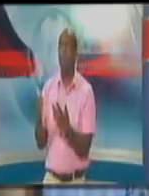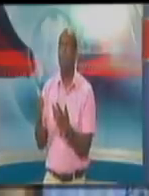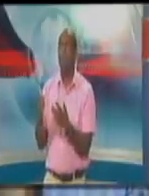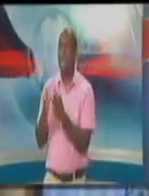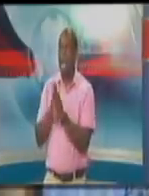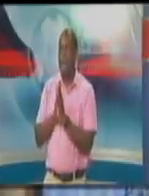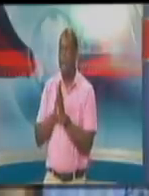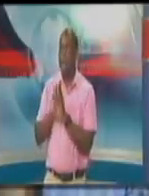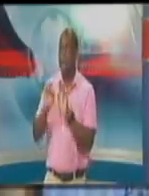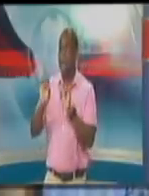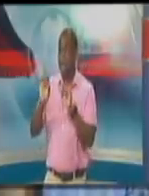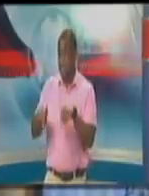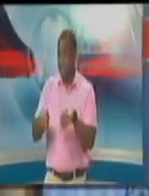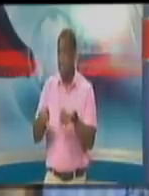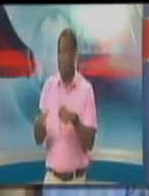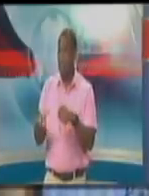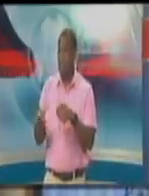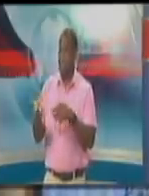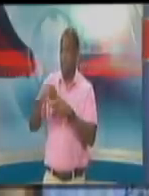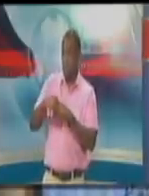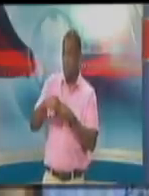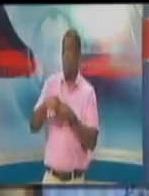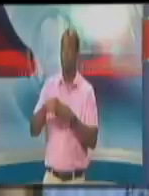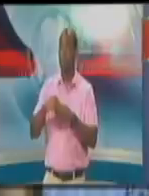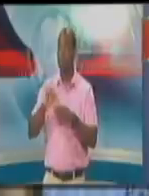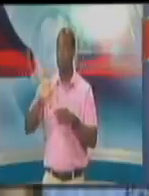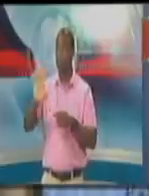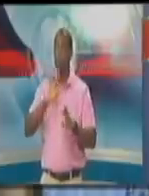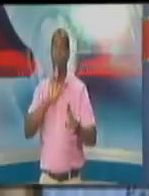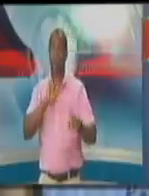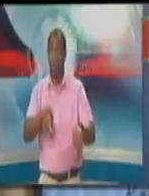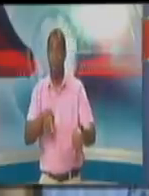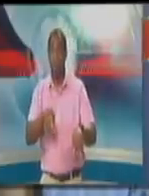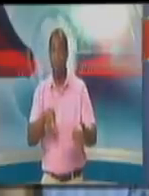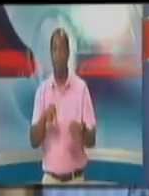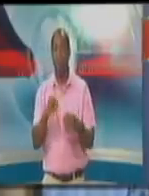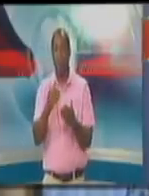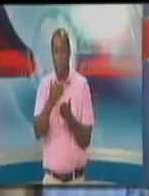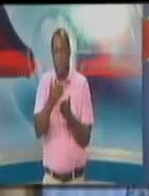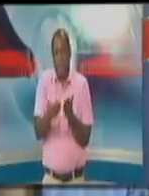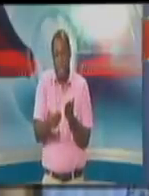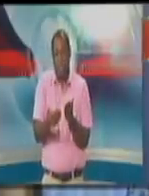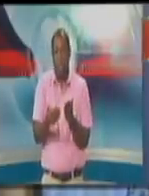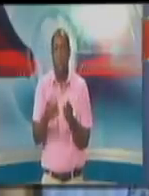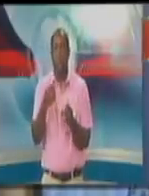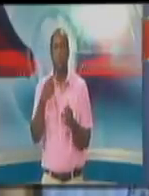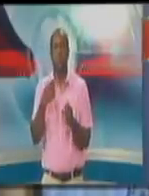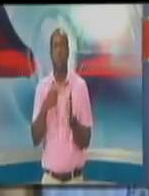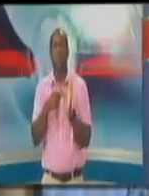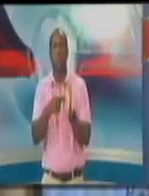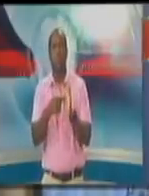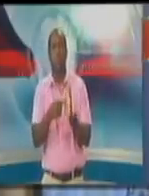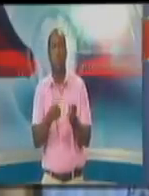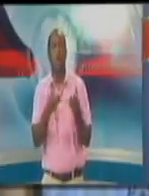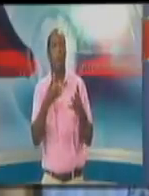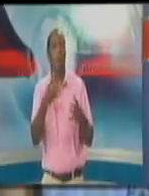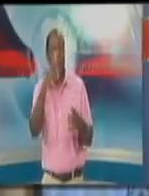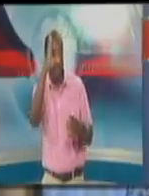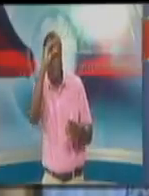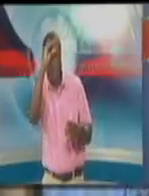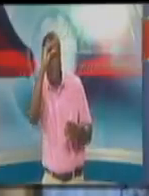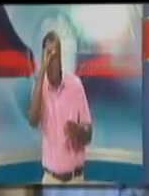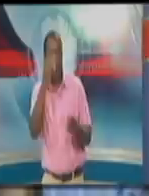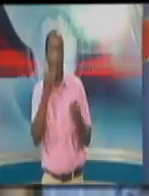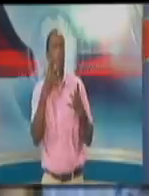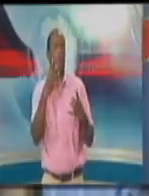category showing a gender breakdown of males to females affected from the point of testing to being discharged. Was there any further consideration